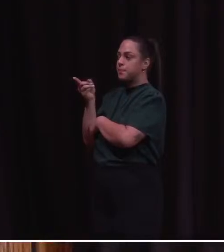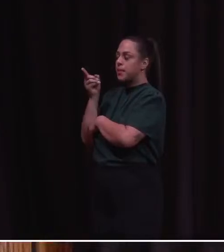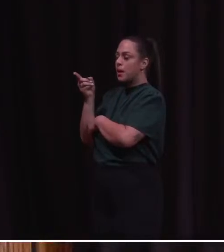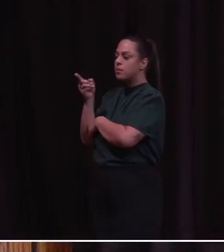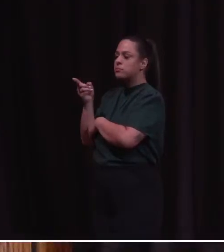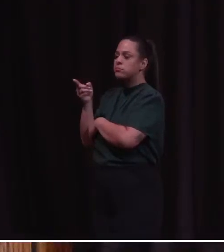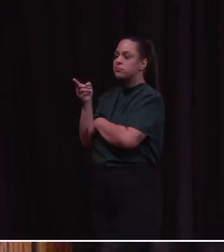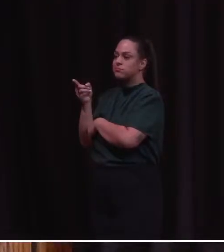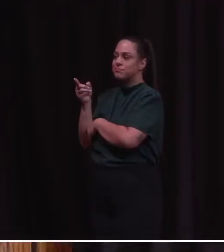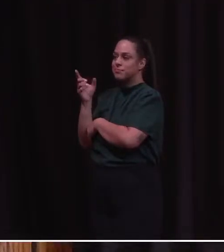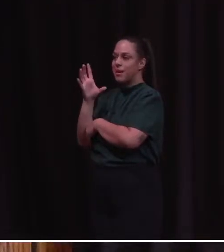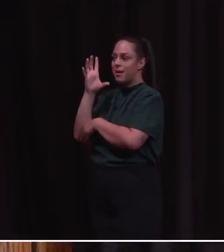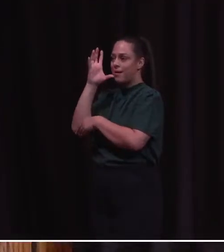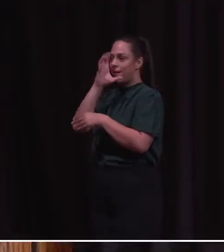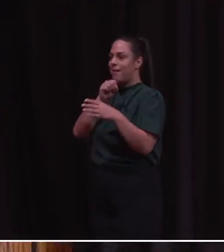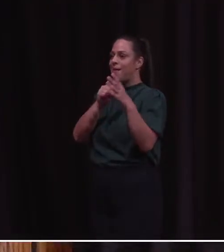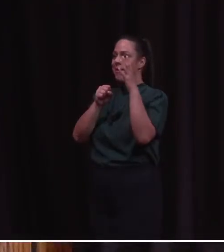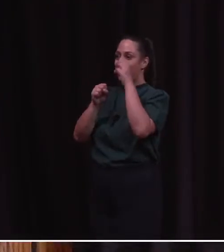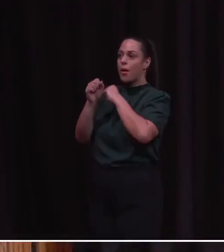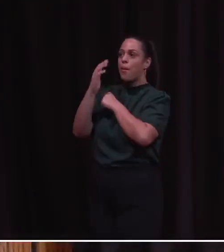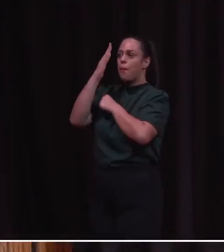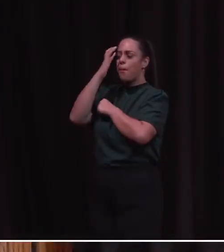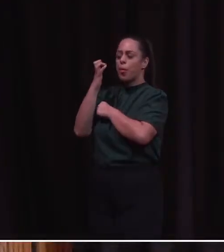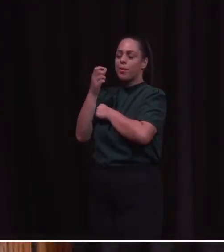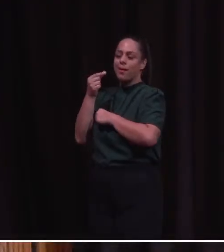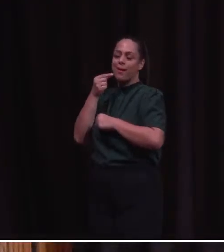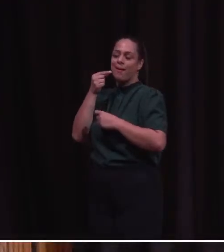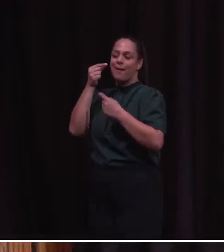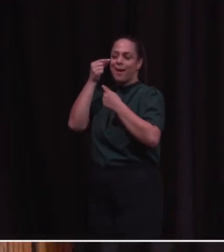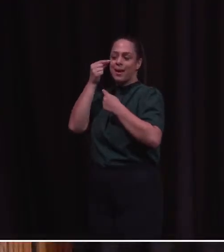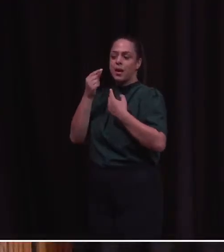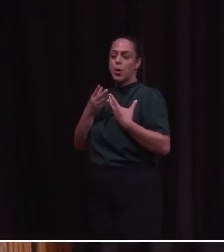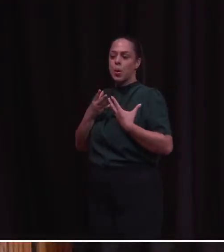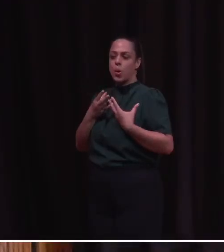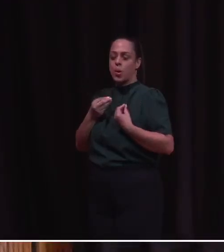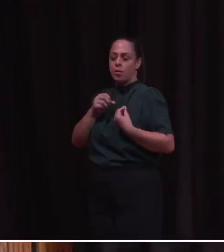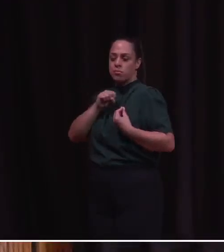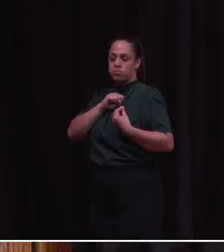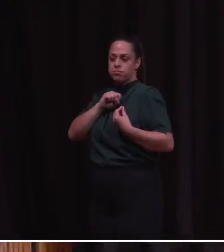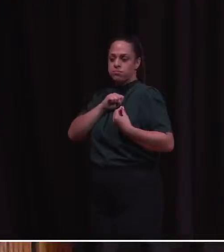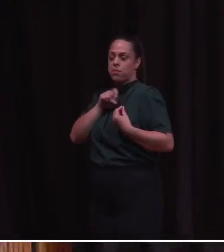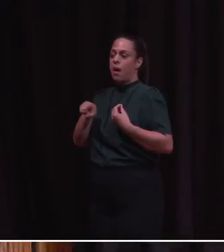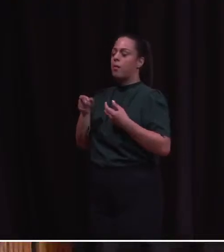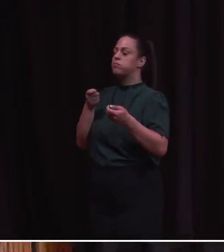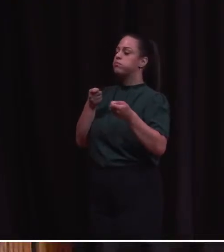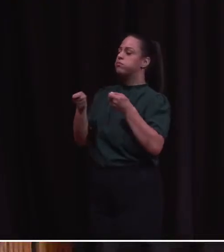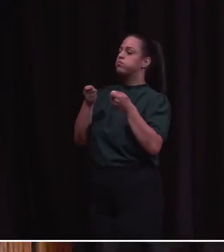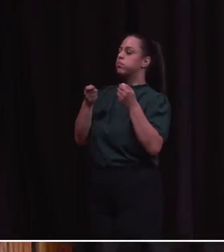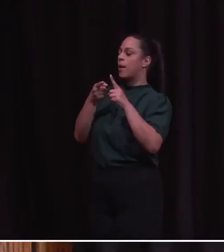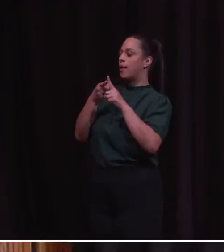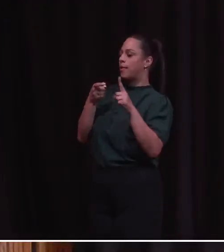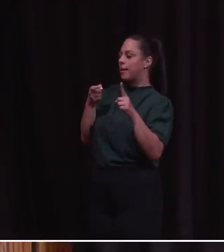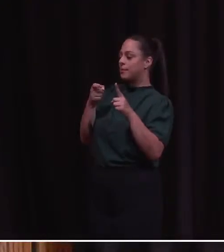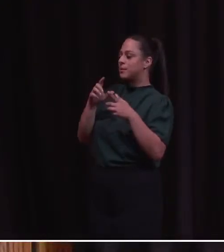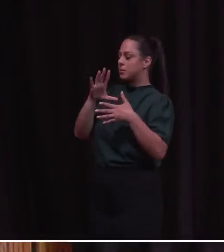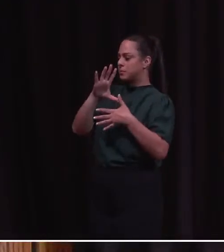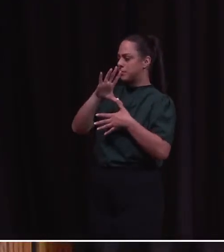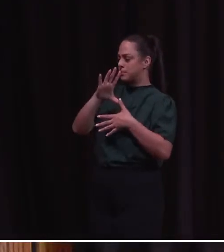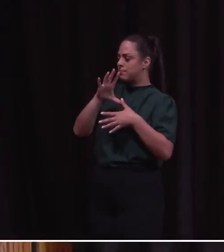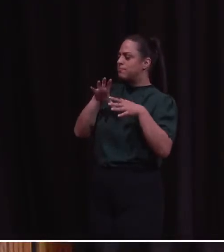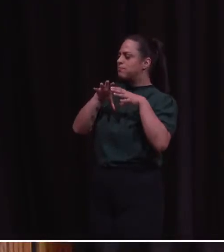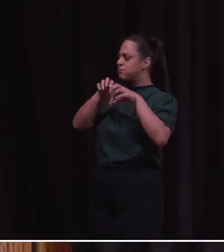in a Western-dominated world, we are and must be afraid of gender. We are in no